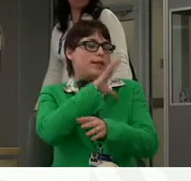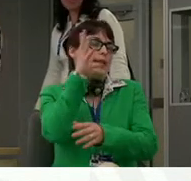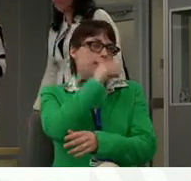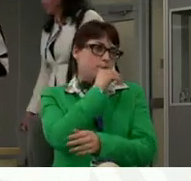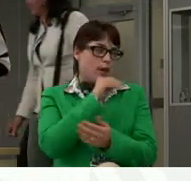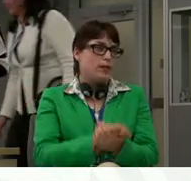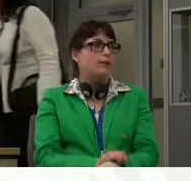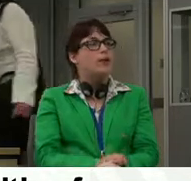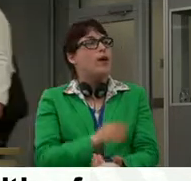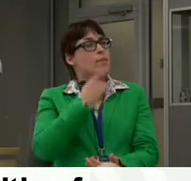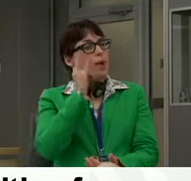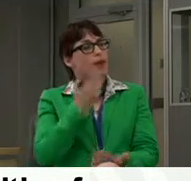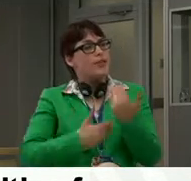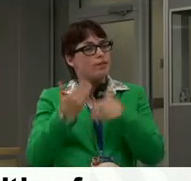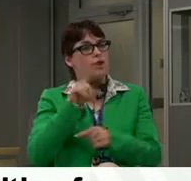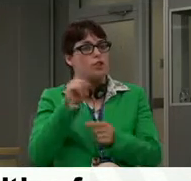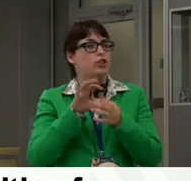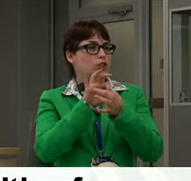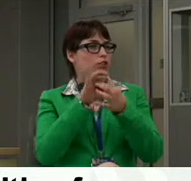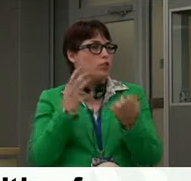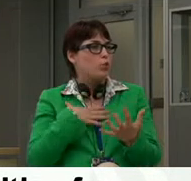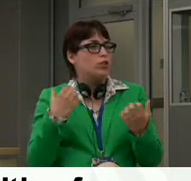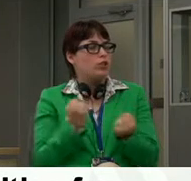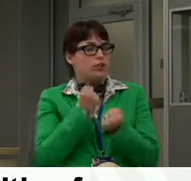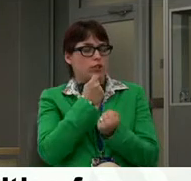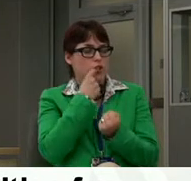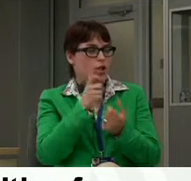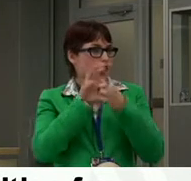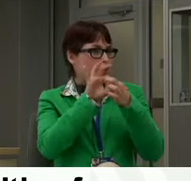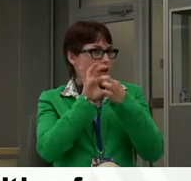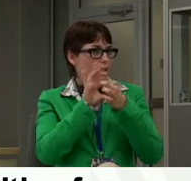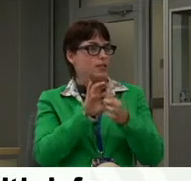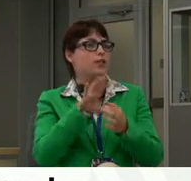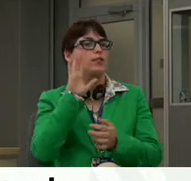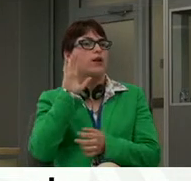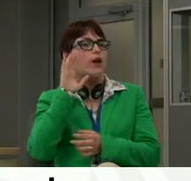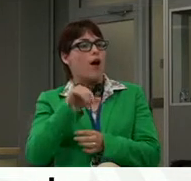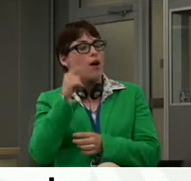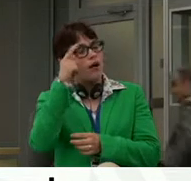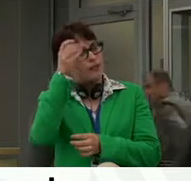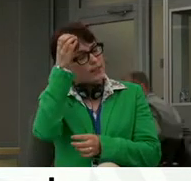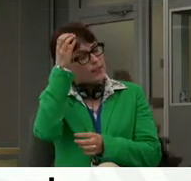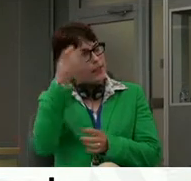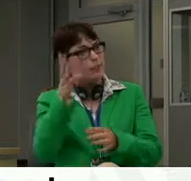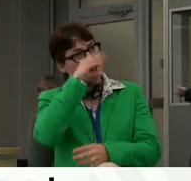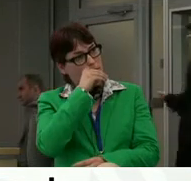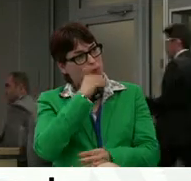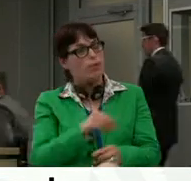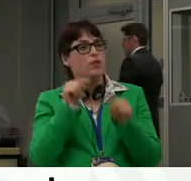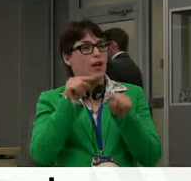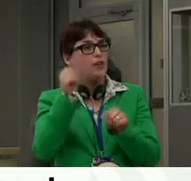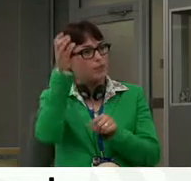for children with disabilities. The current and future possibilities of such children are closely related to